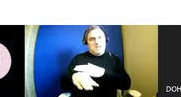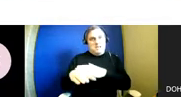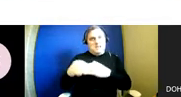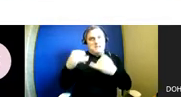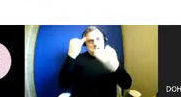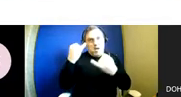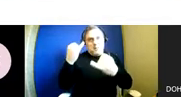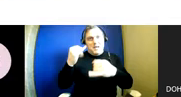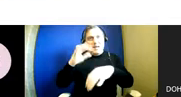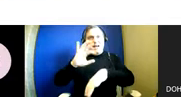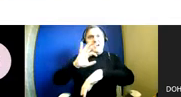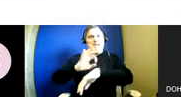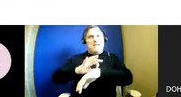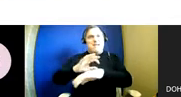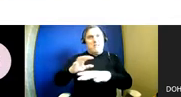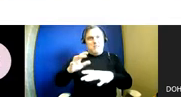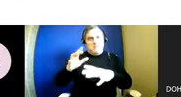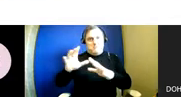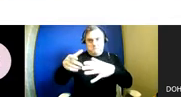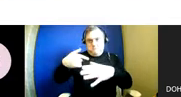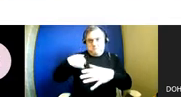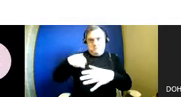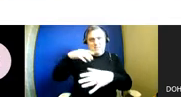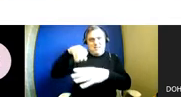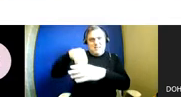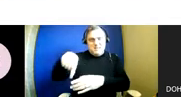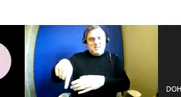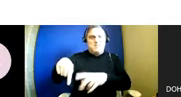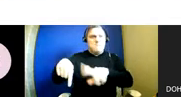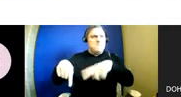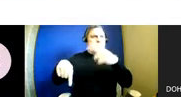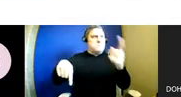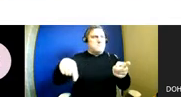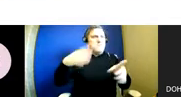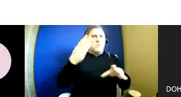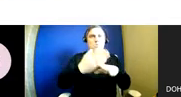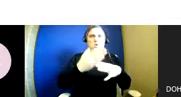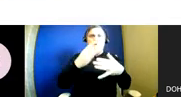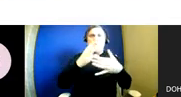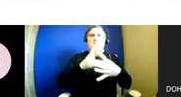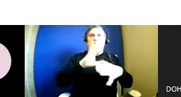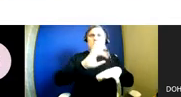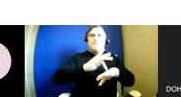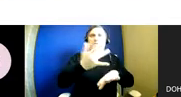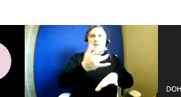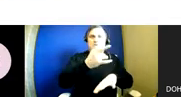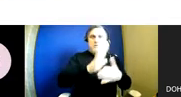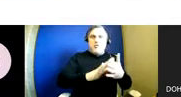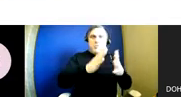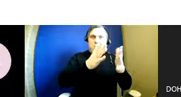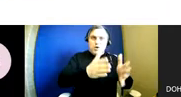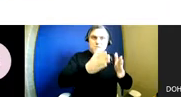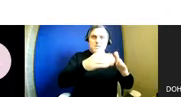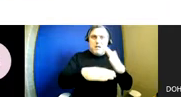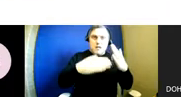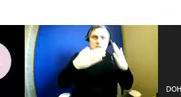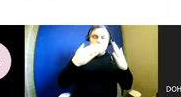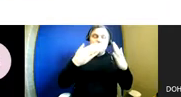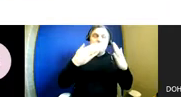Derbyshire Clinical Commissioning Group that Kath and I work with. We worked with professionals from the major hospitals in Derby